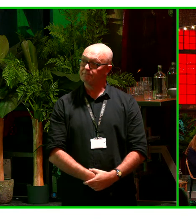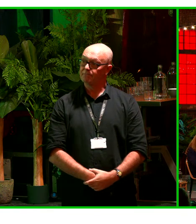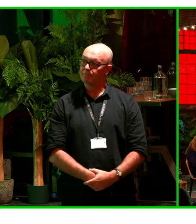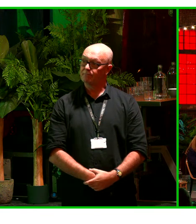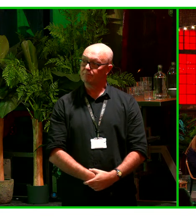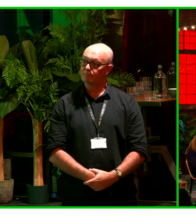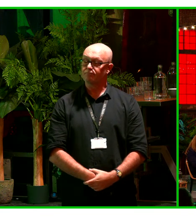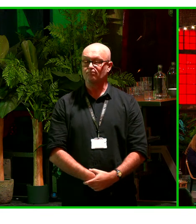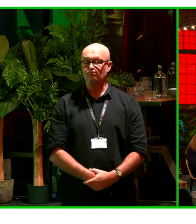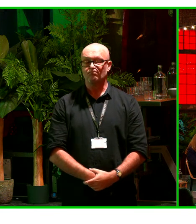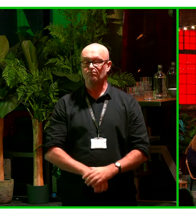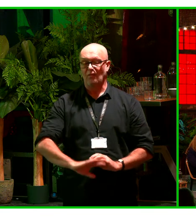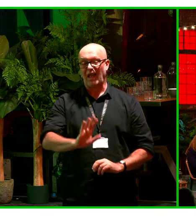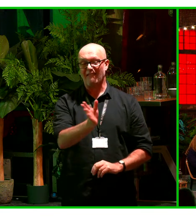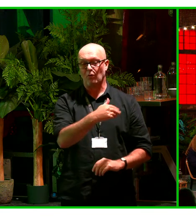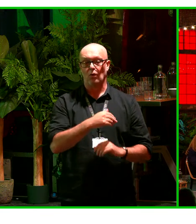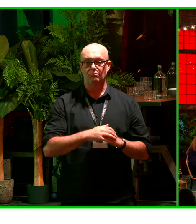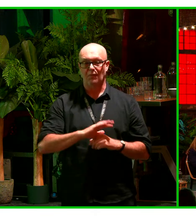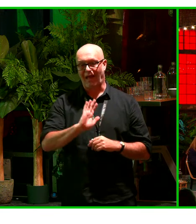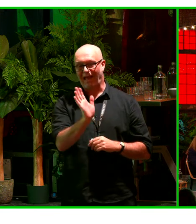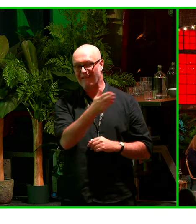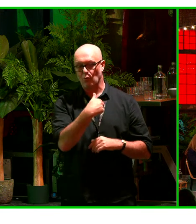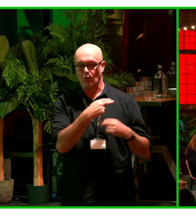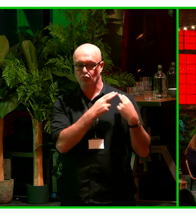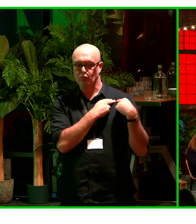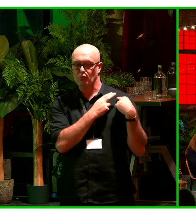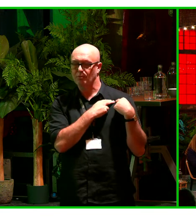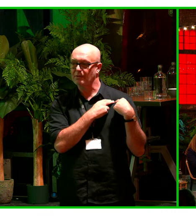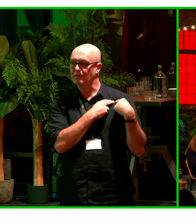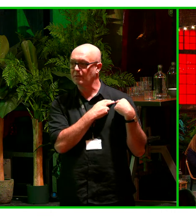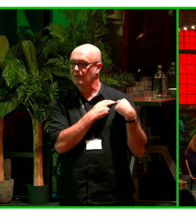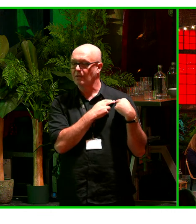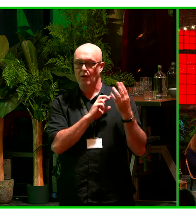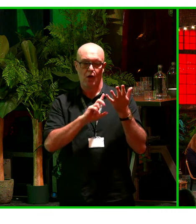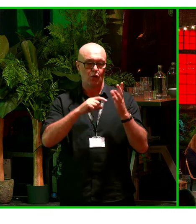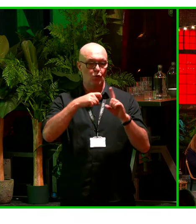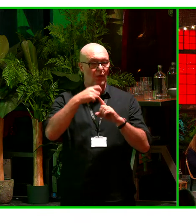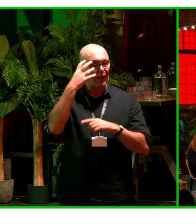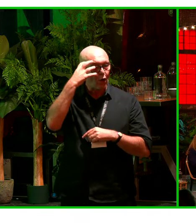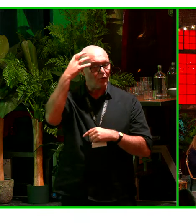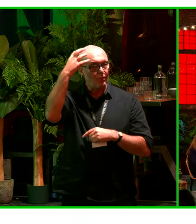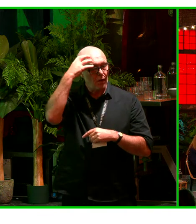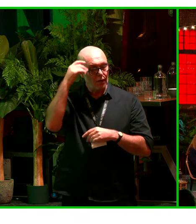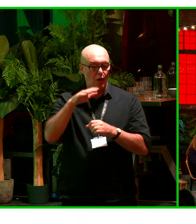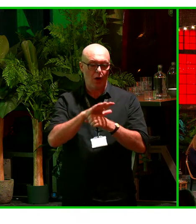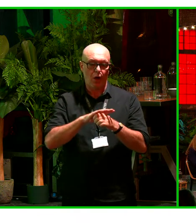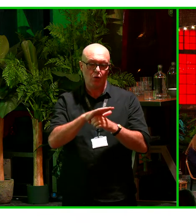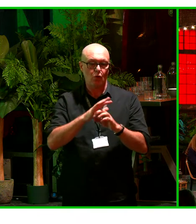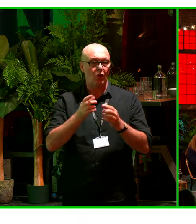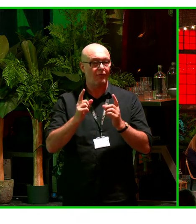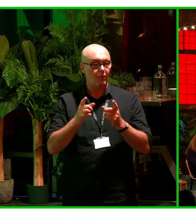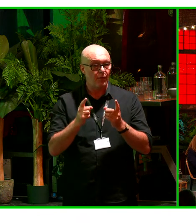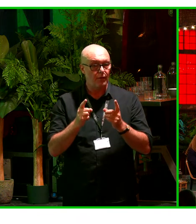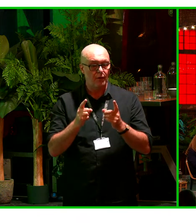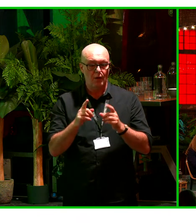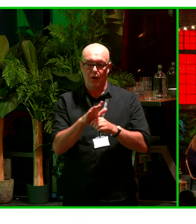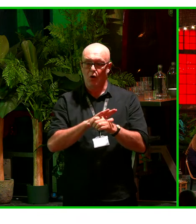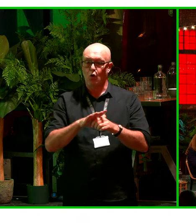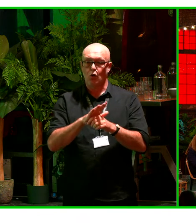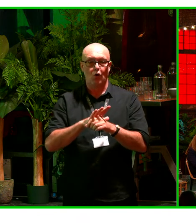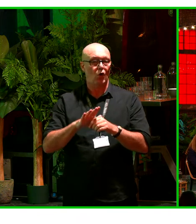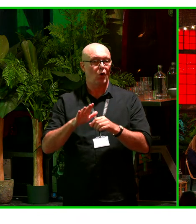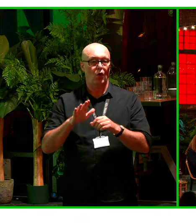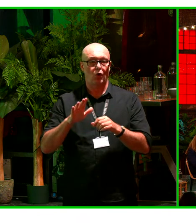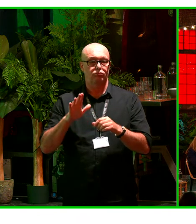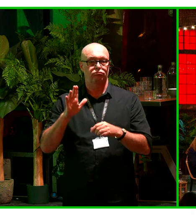I'm going to say everybody. It's everybody's responsibility. It's UK government, it's local government, and it's local authorities,